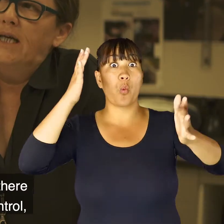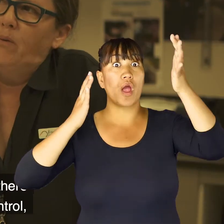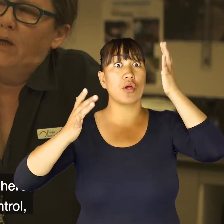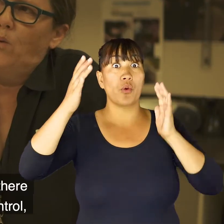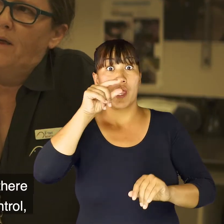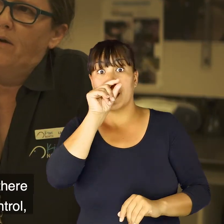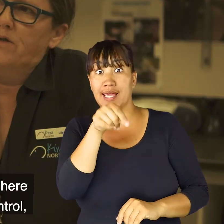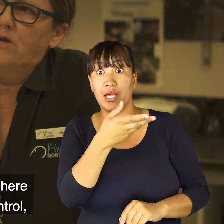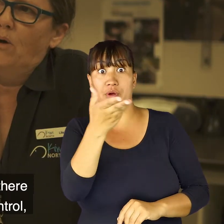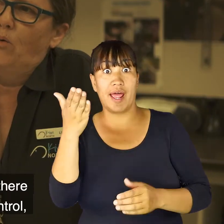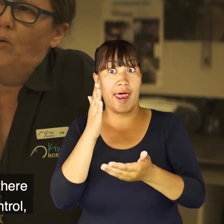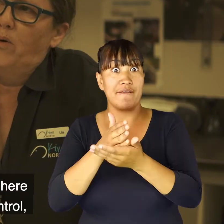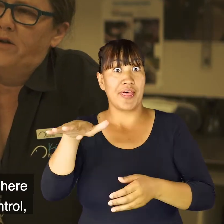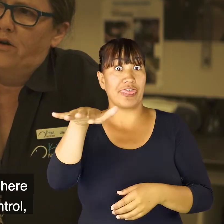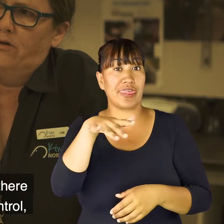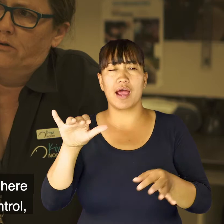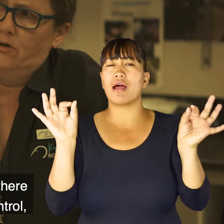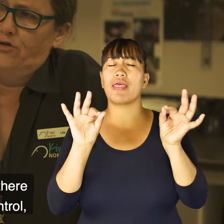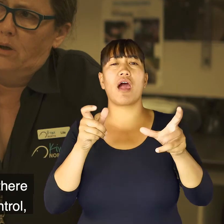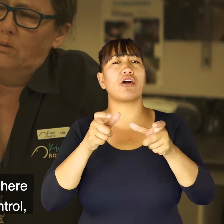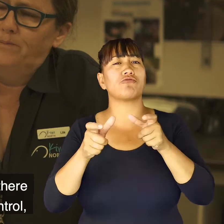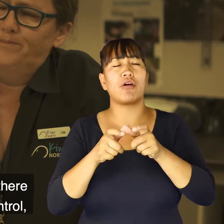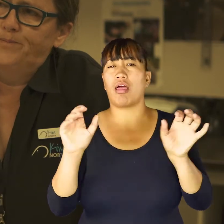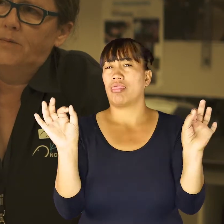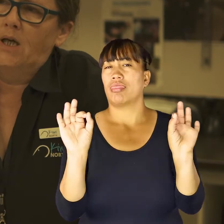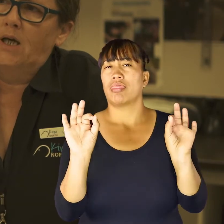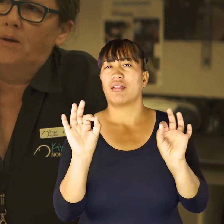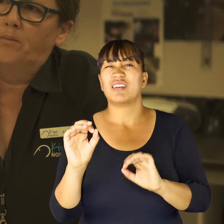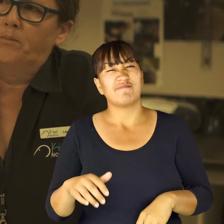Wild kiwi, where there is no predator control,